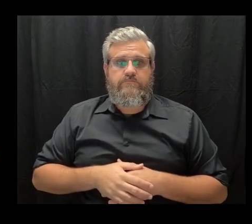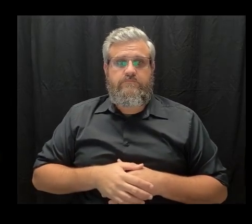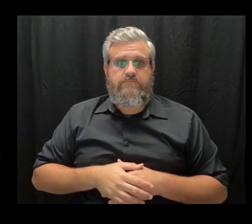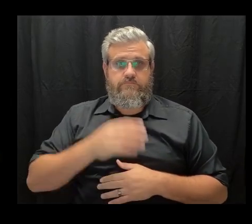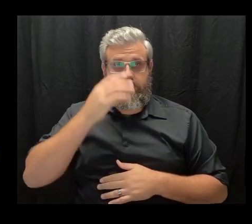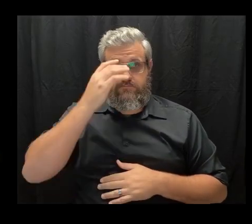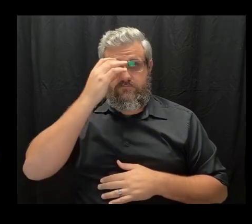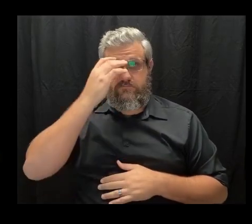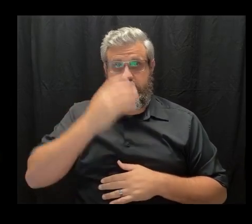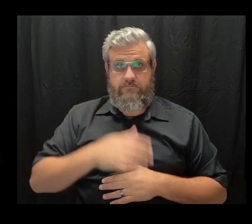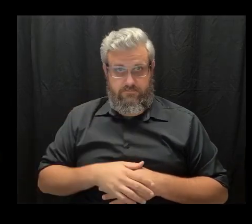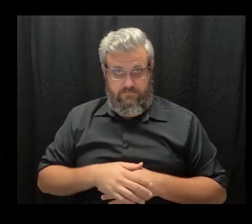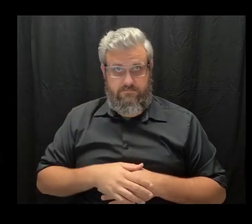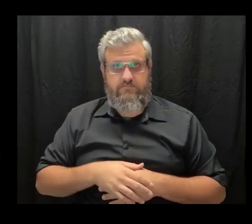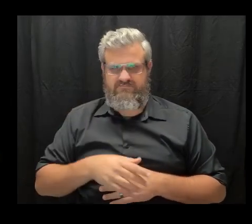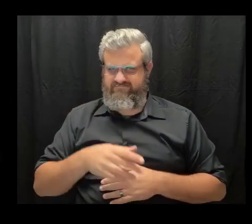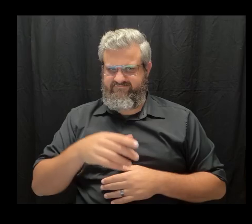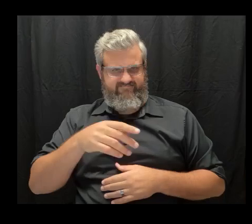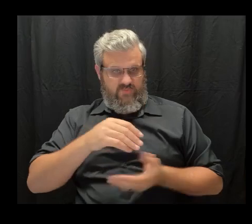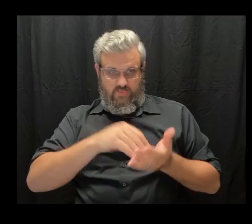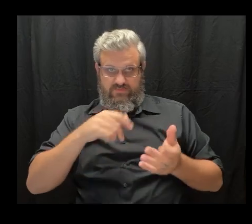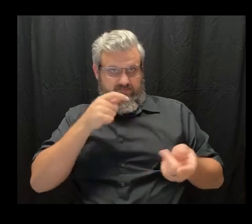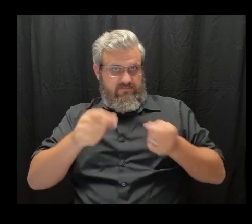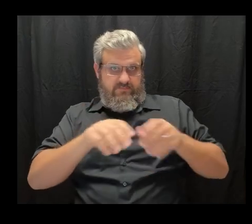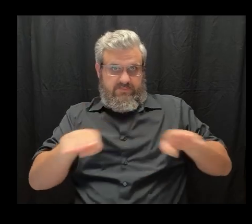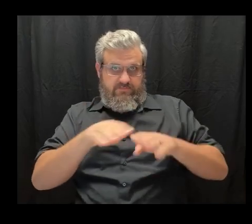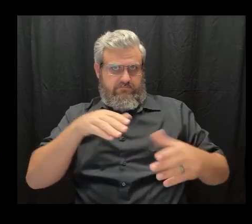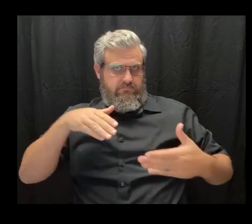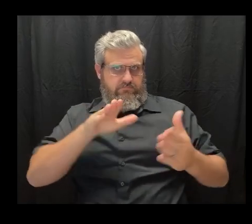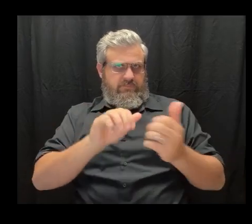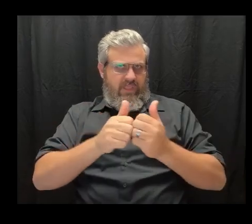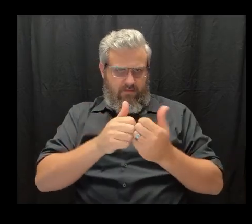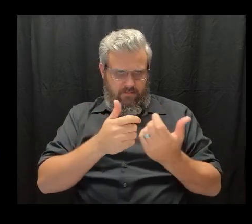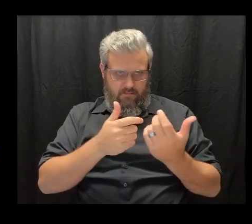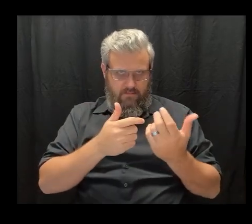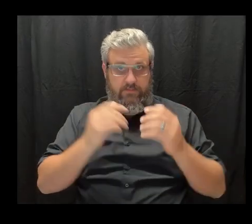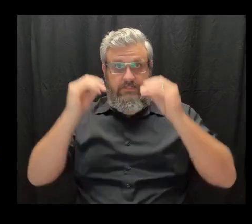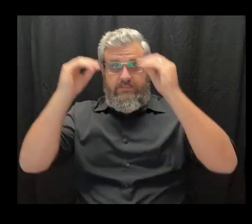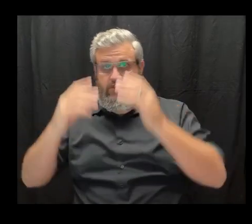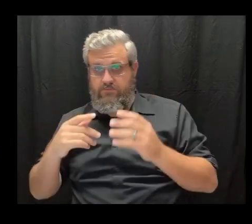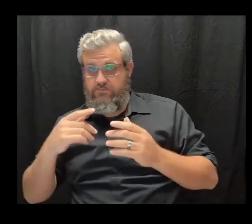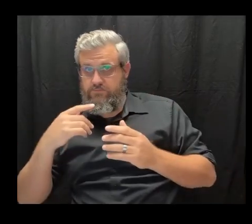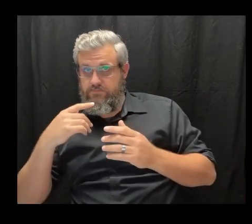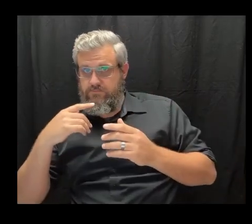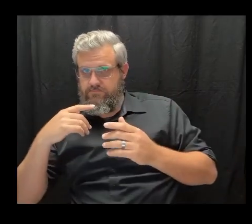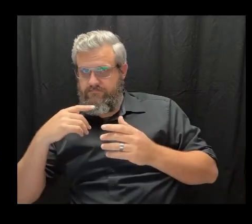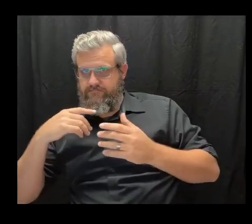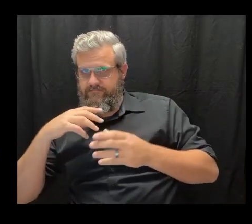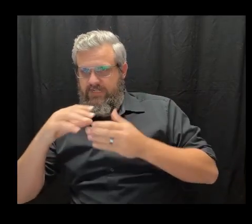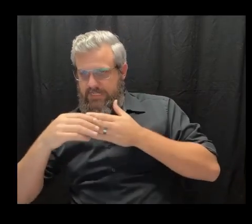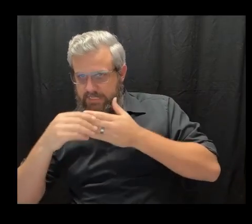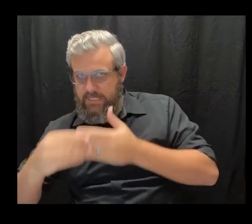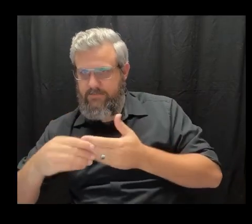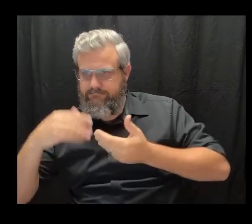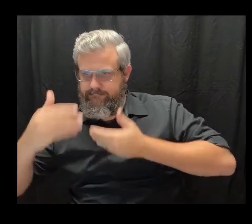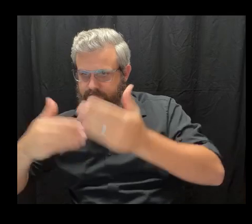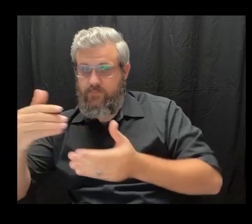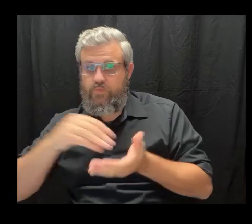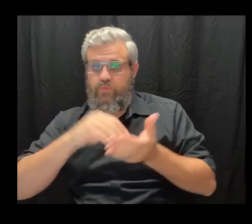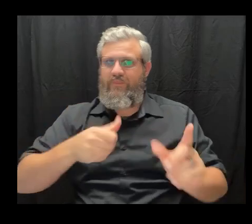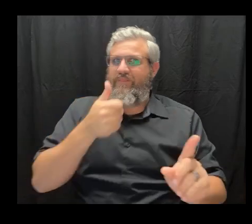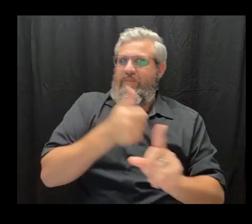Addressing dysregulation often requires a combination of teacher-directed techniques and student self-regulation